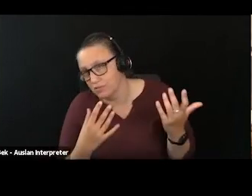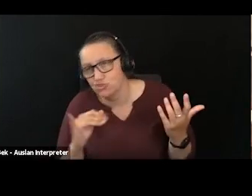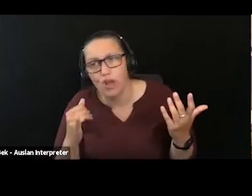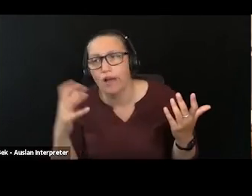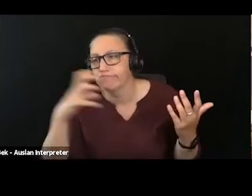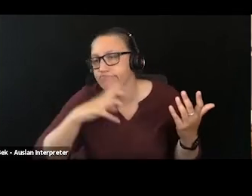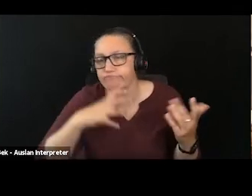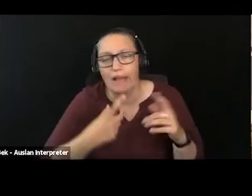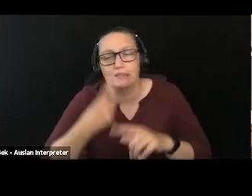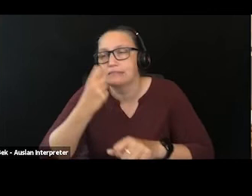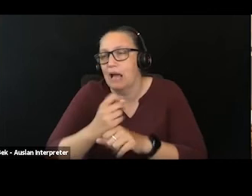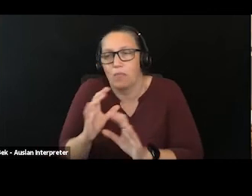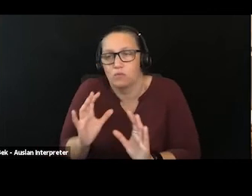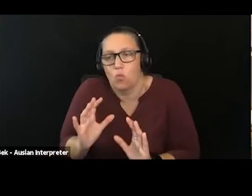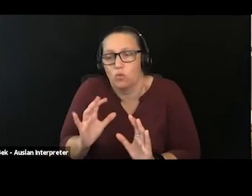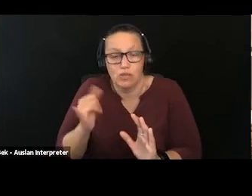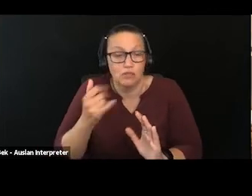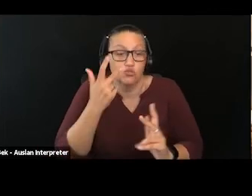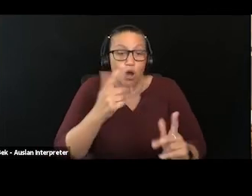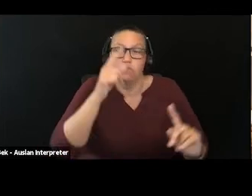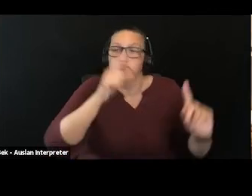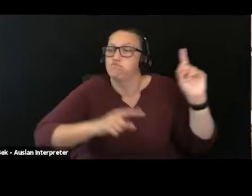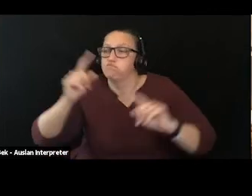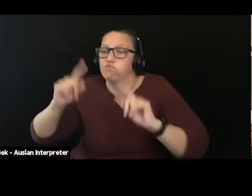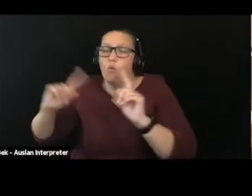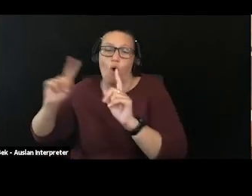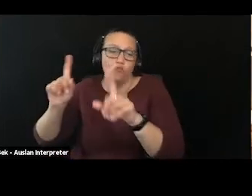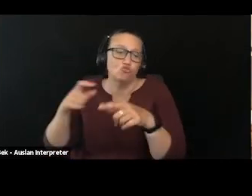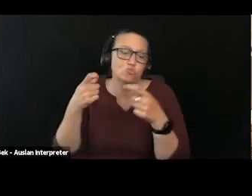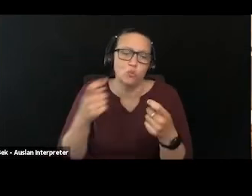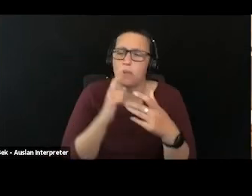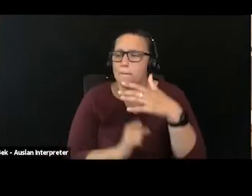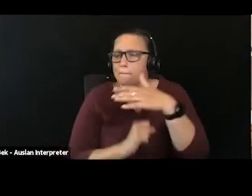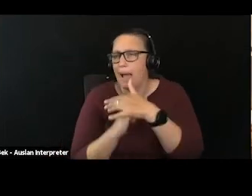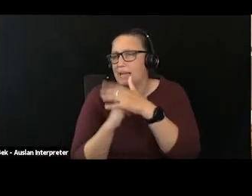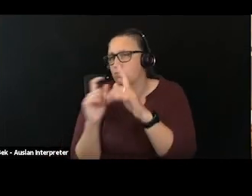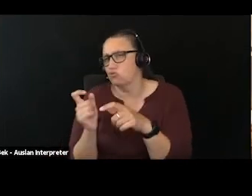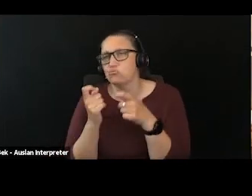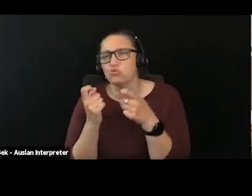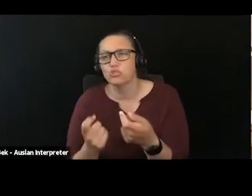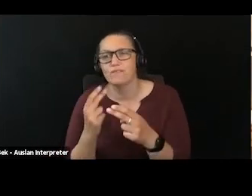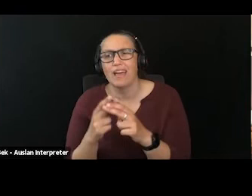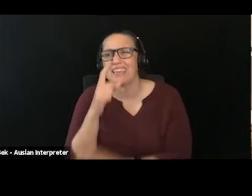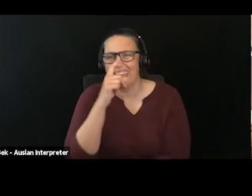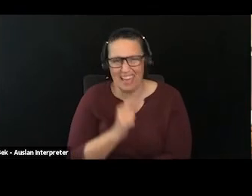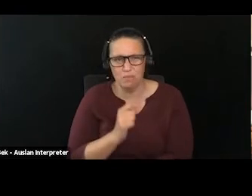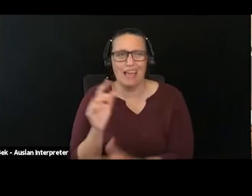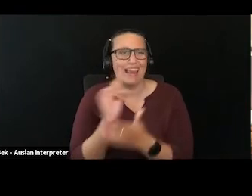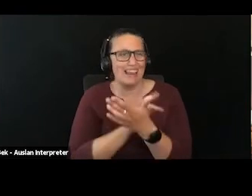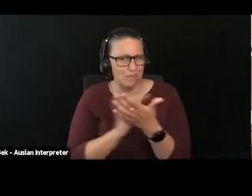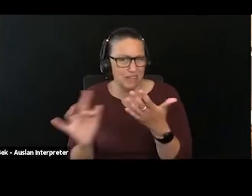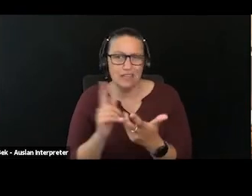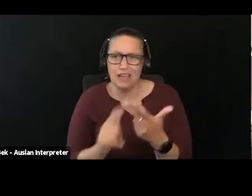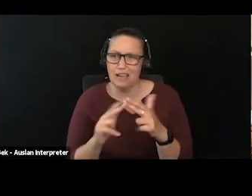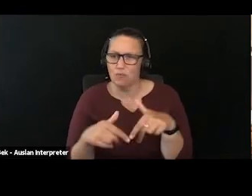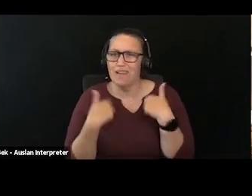a range of what is the contribution of this, the maximum contribution that could be eliminated if we had